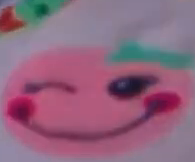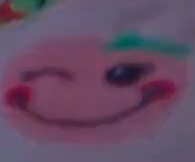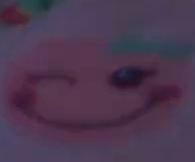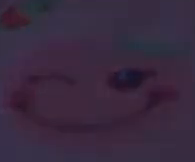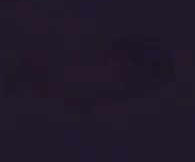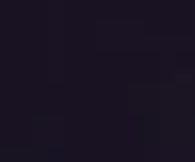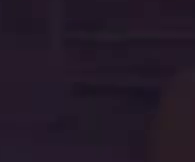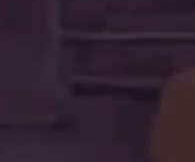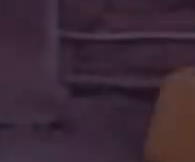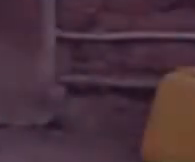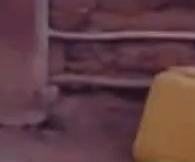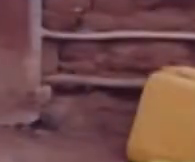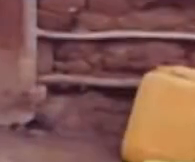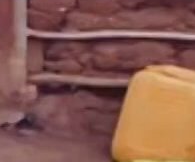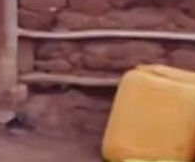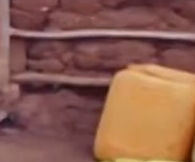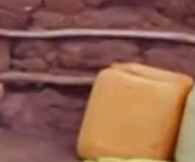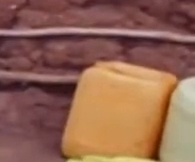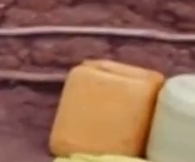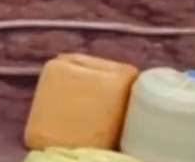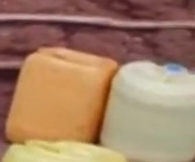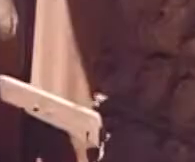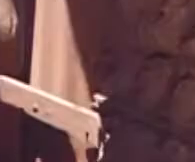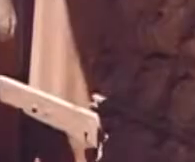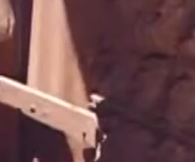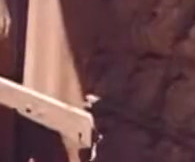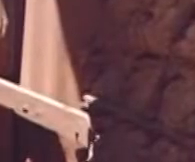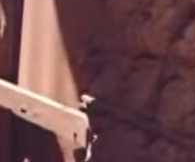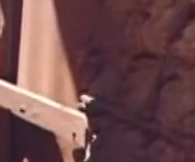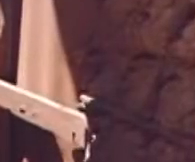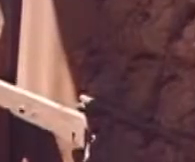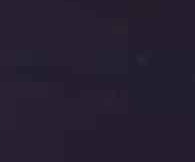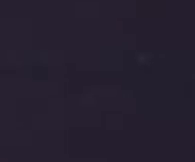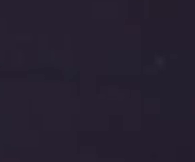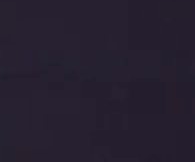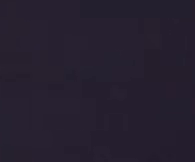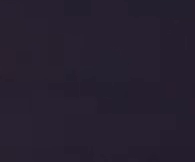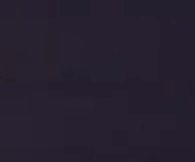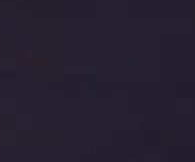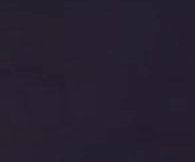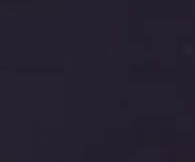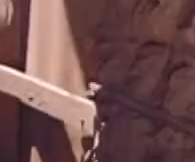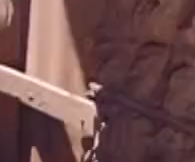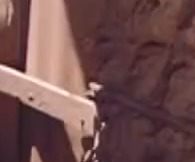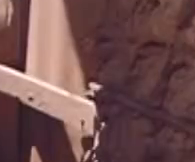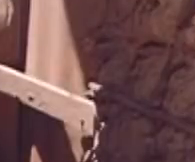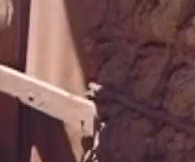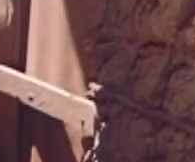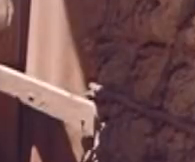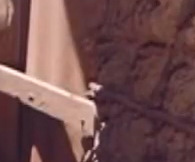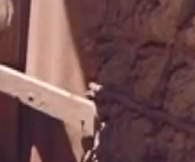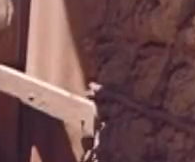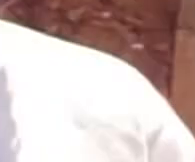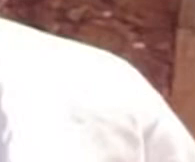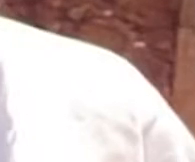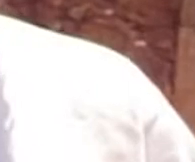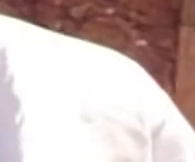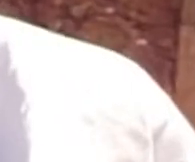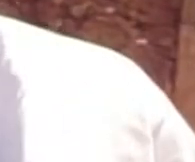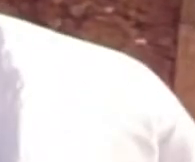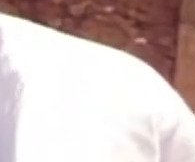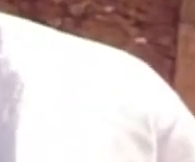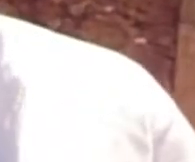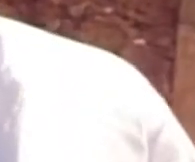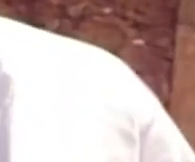fun. Followed by a friendship that would defy their parallel backgrounds. Since umezoea shower. Good luck inside there. How is this door shut? Kuma